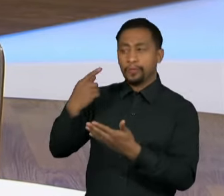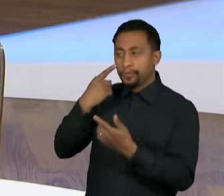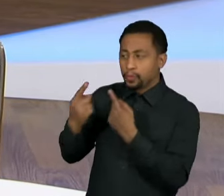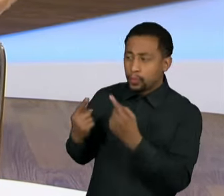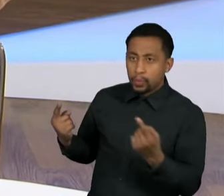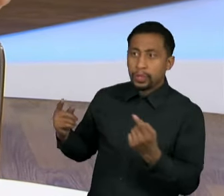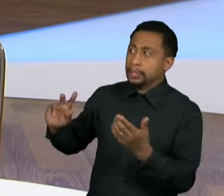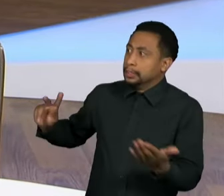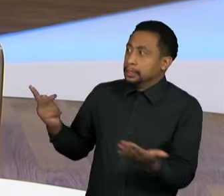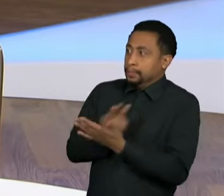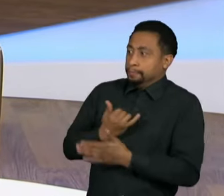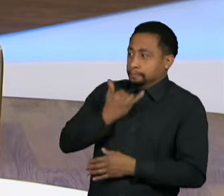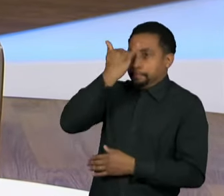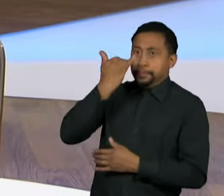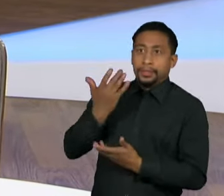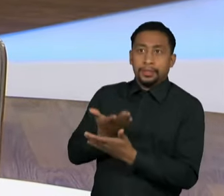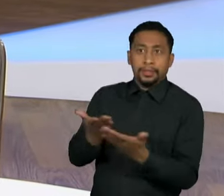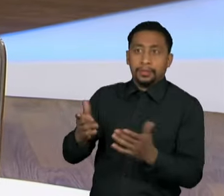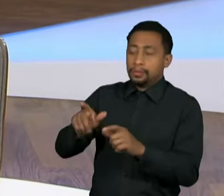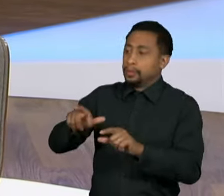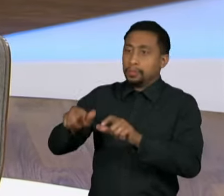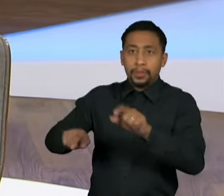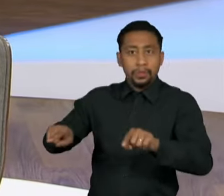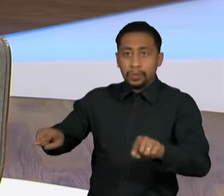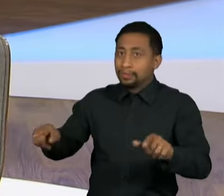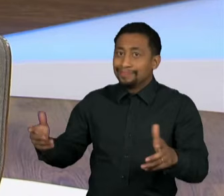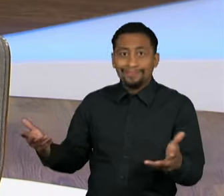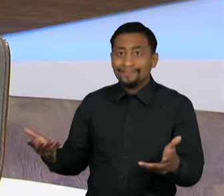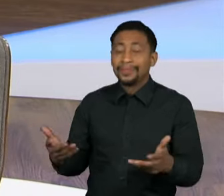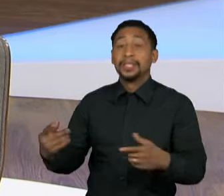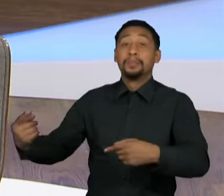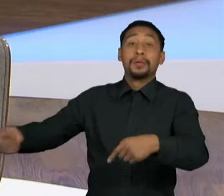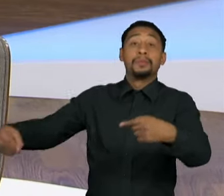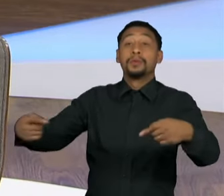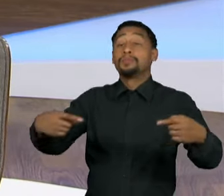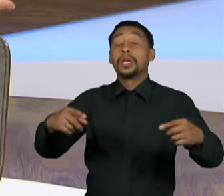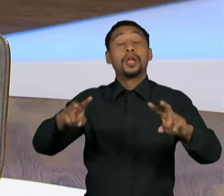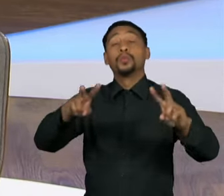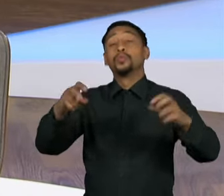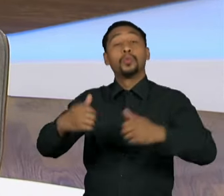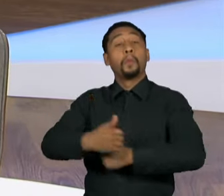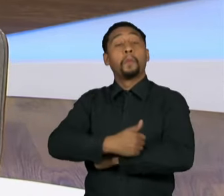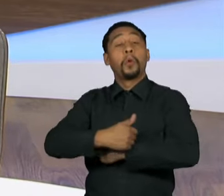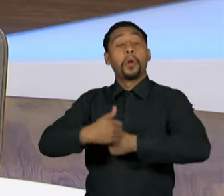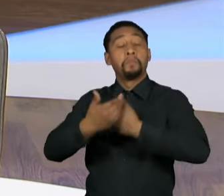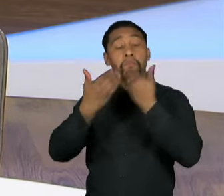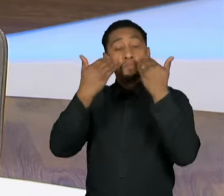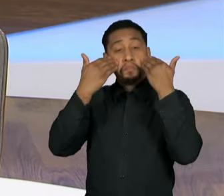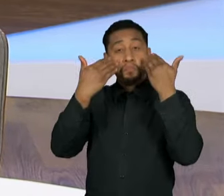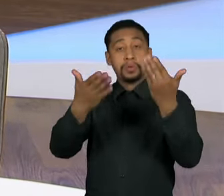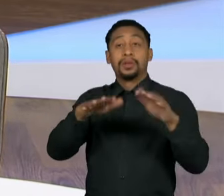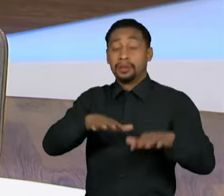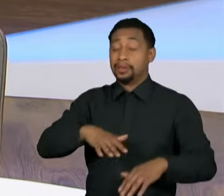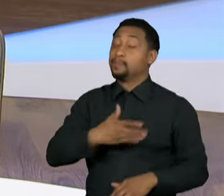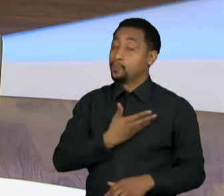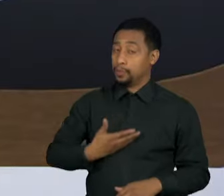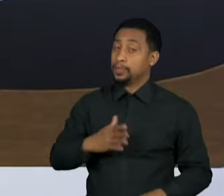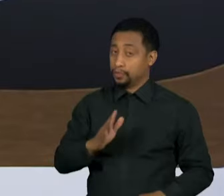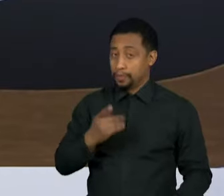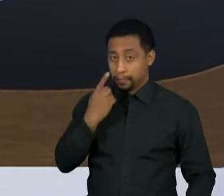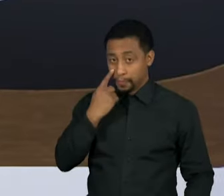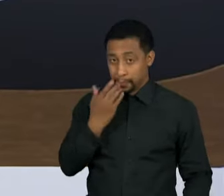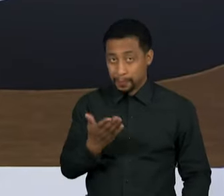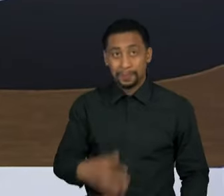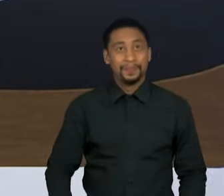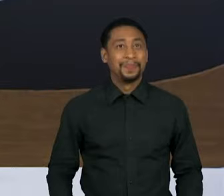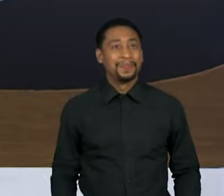when we reconsider the possibility of welcoming more explicit moral argument into the public realm. Professor, o senhor está